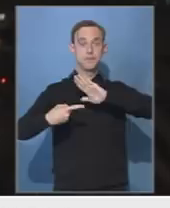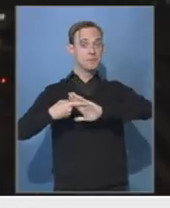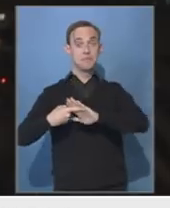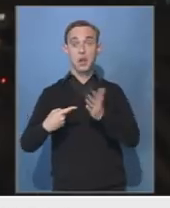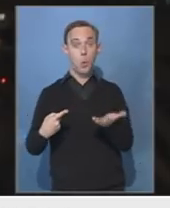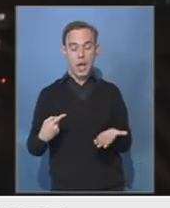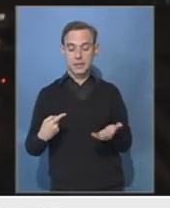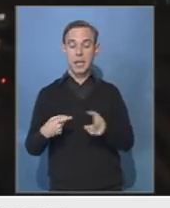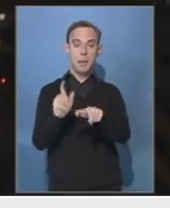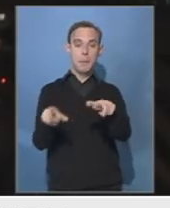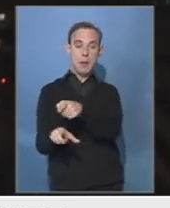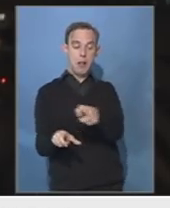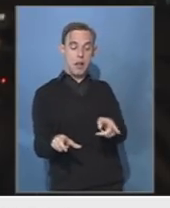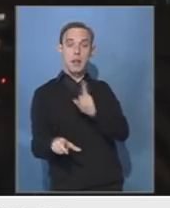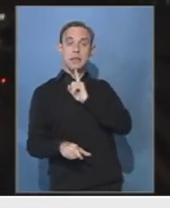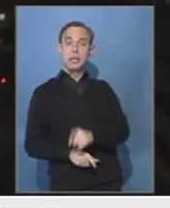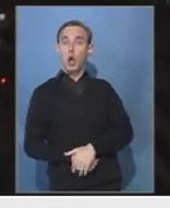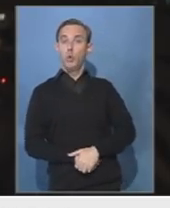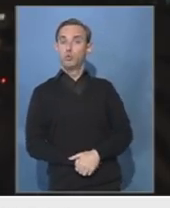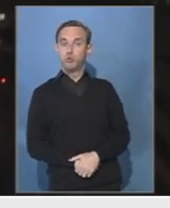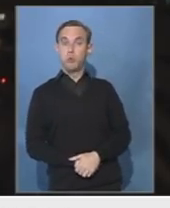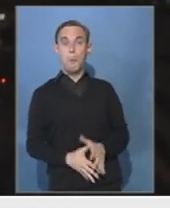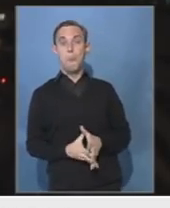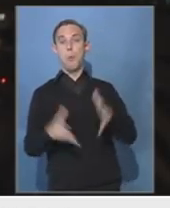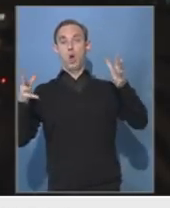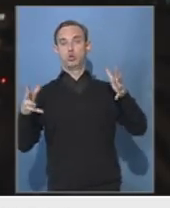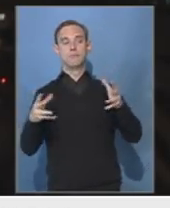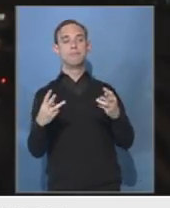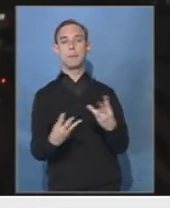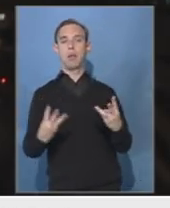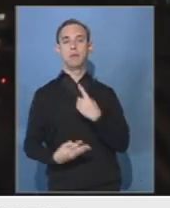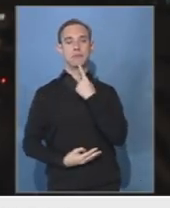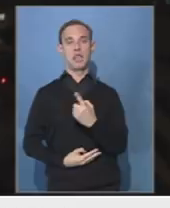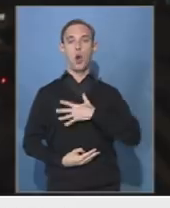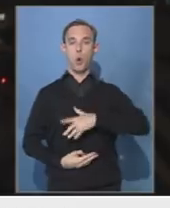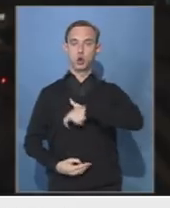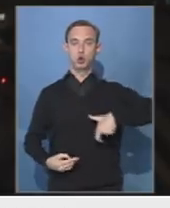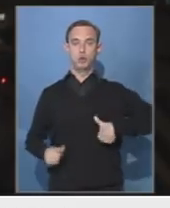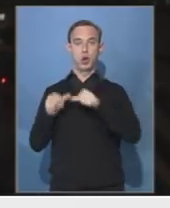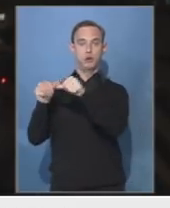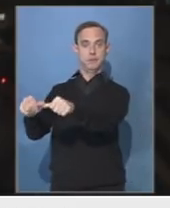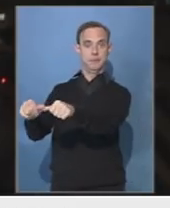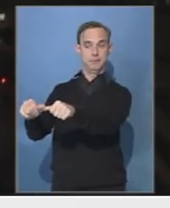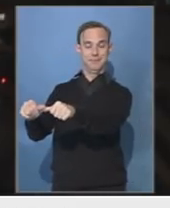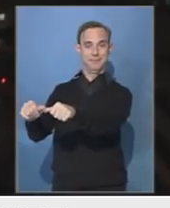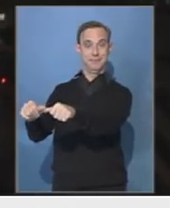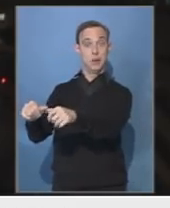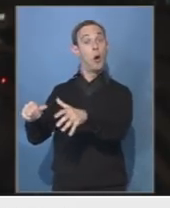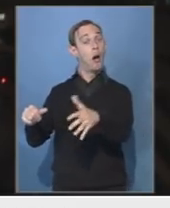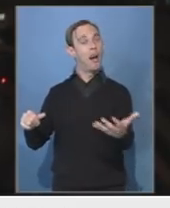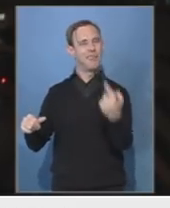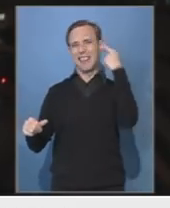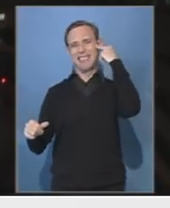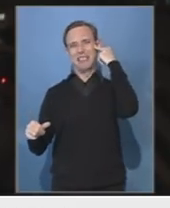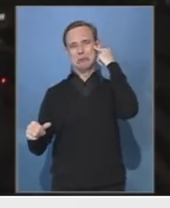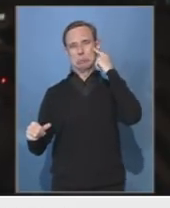that they sort of have a majority view that Jacob Zuma must still stay on. I doubt that that is on the cards. But then the other alternatives